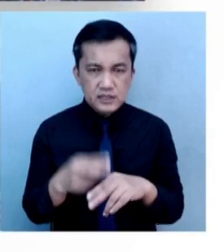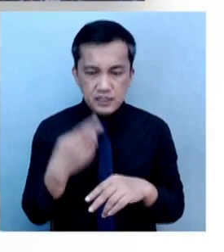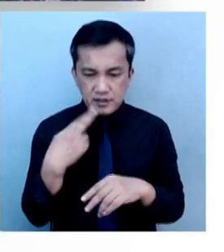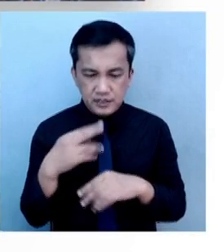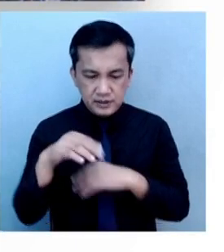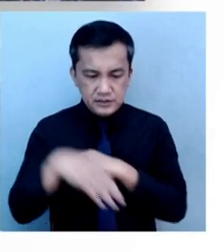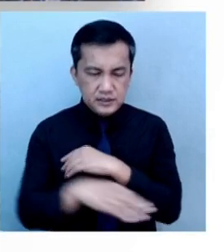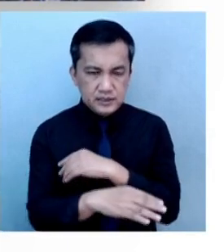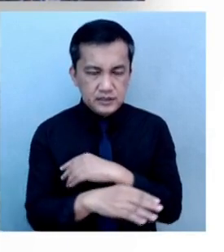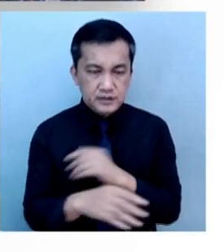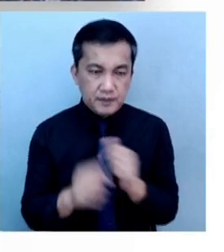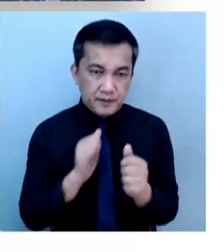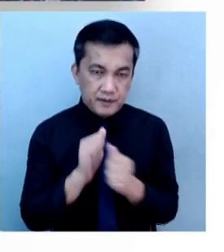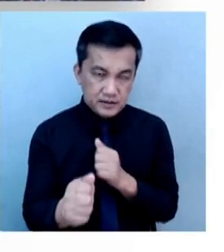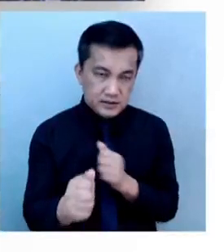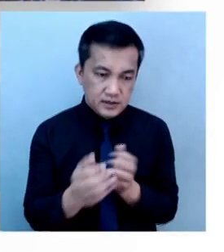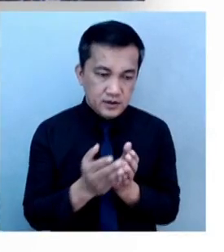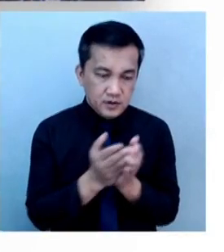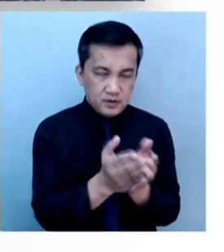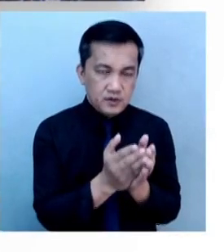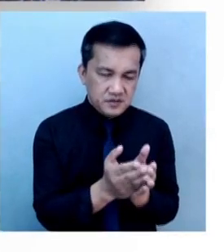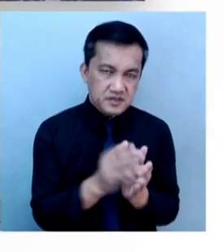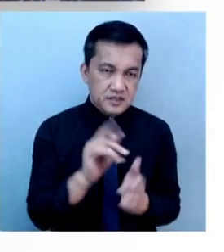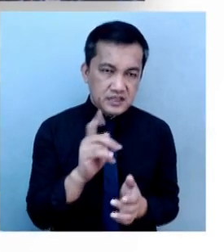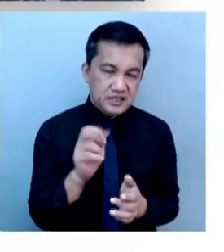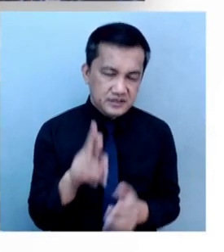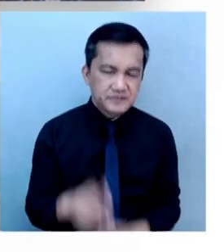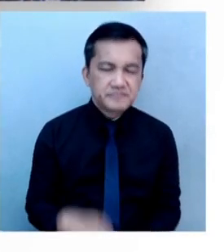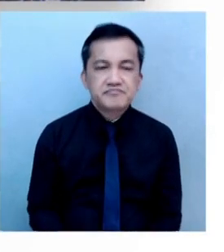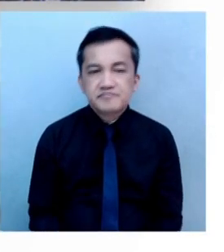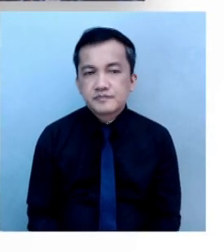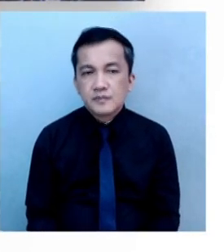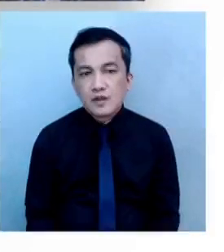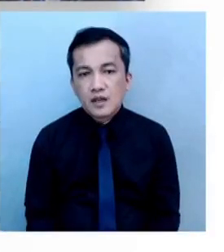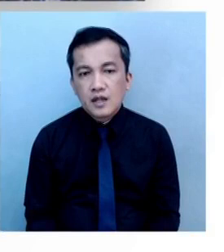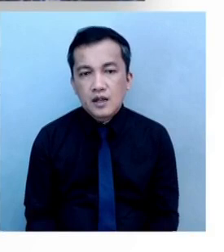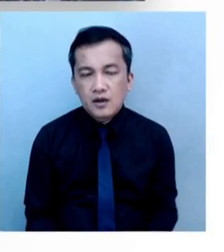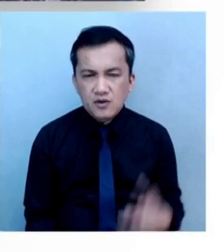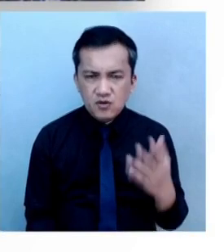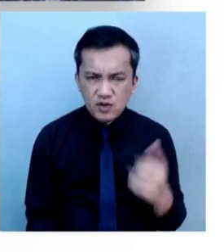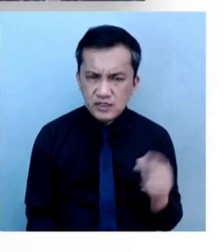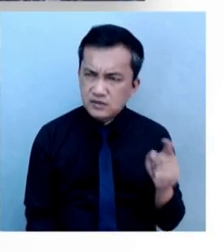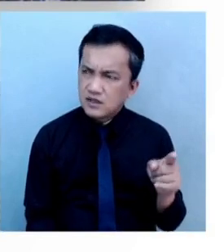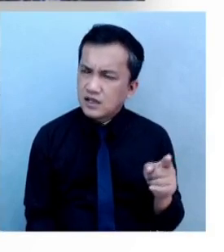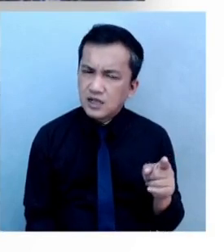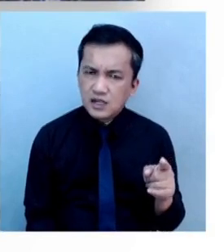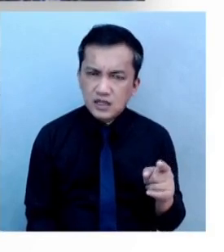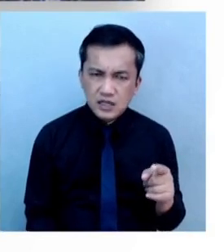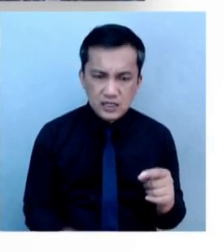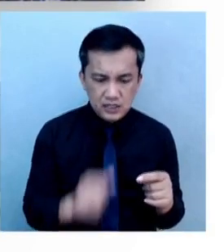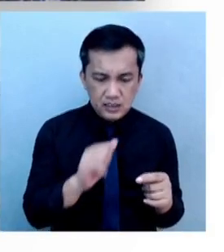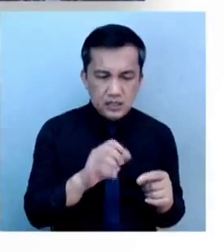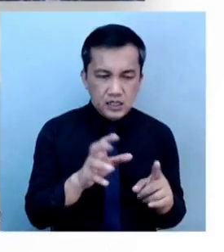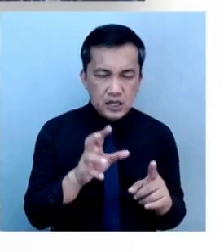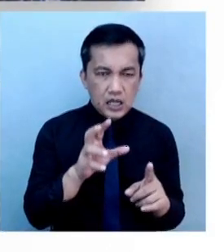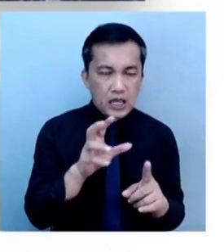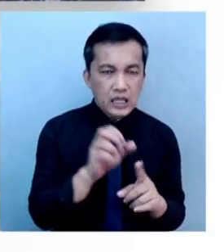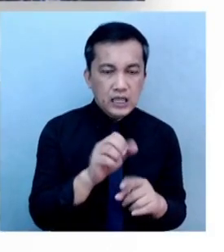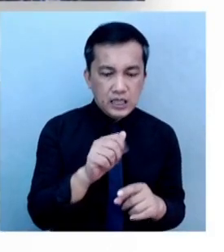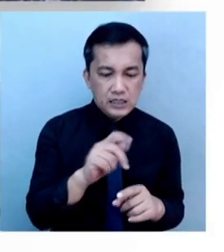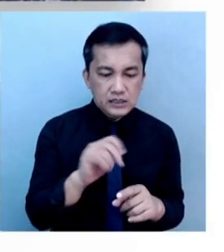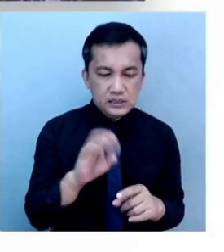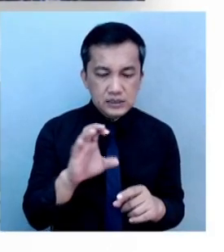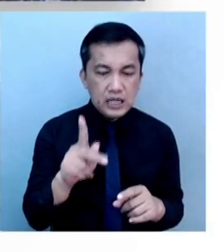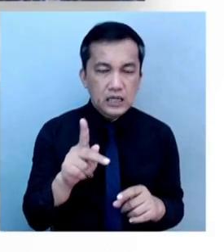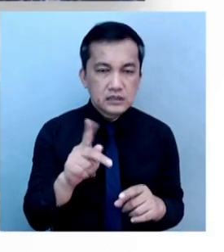oil companies tsaka mga tankers owner kasi parang nagkakaroon po ng attack on commercial vessels dito sa